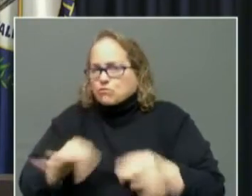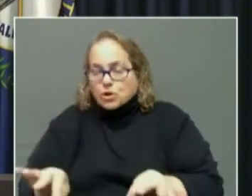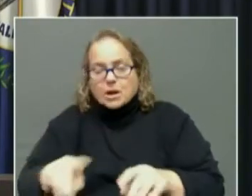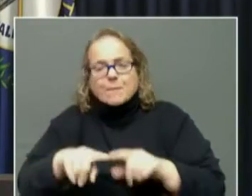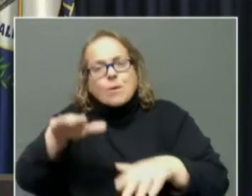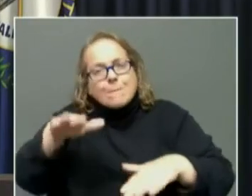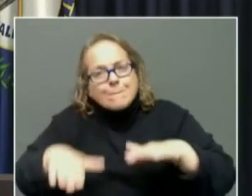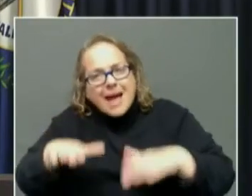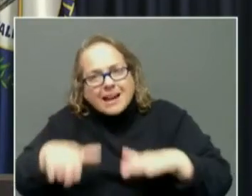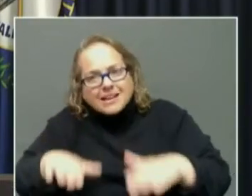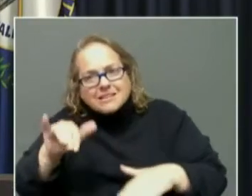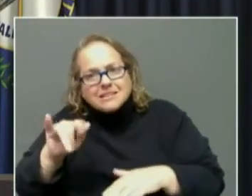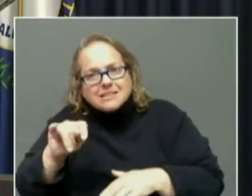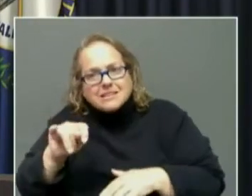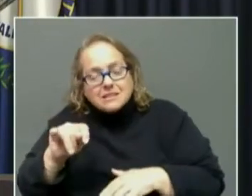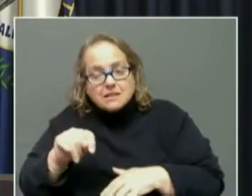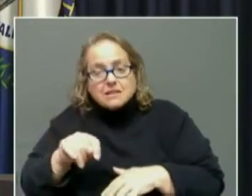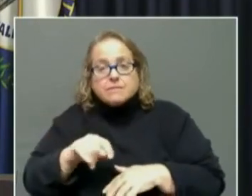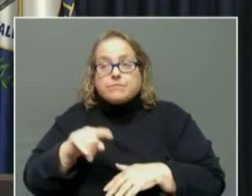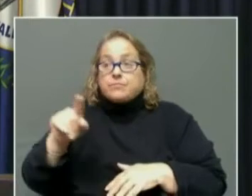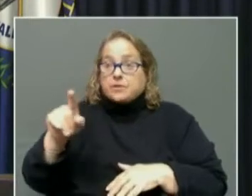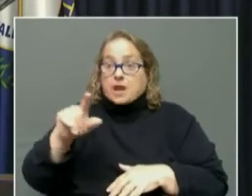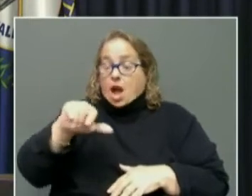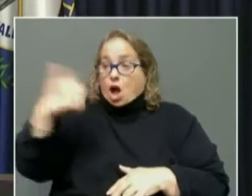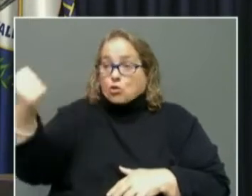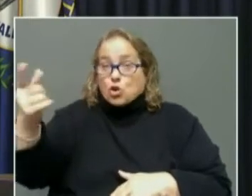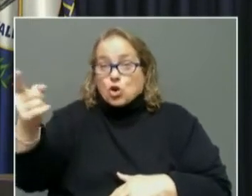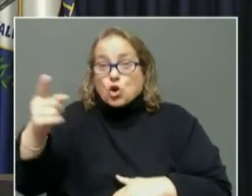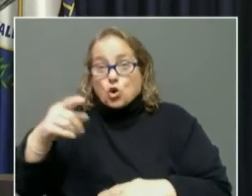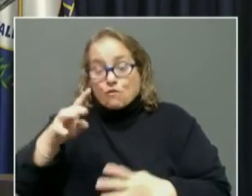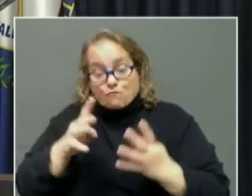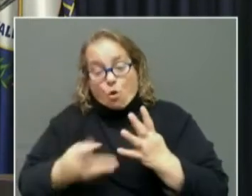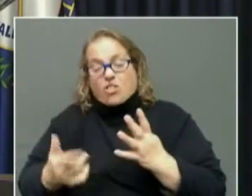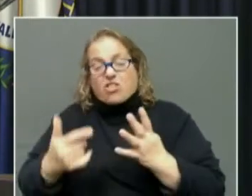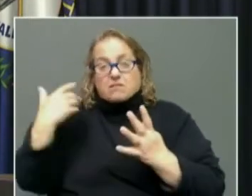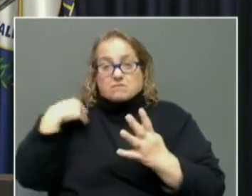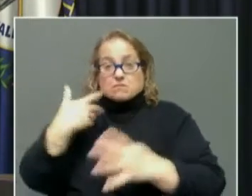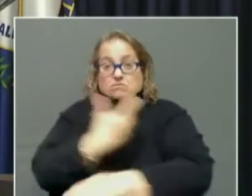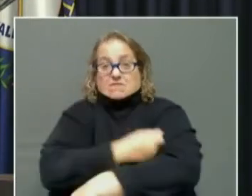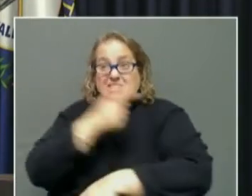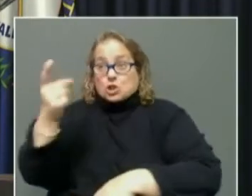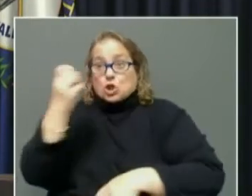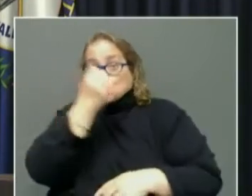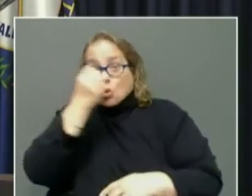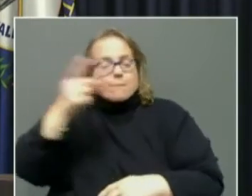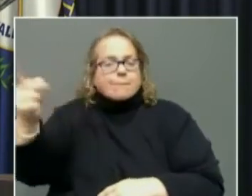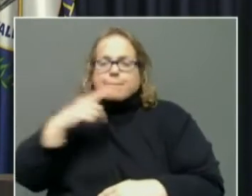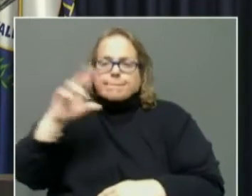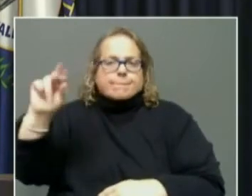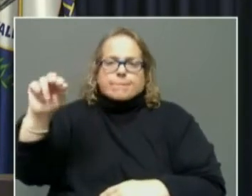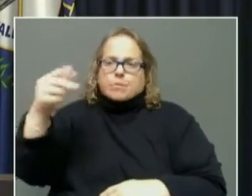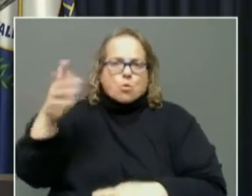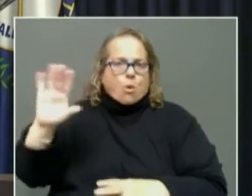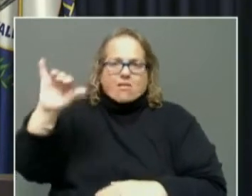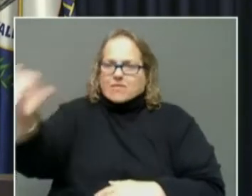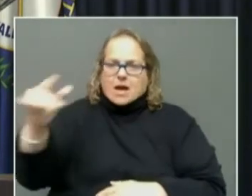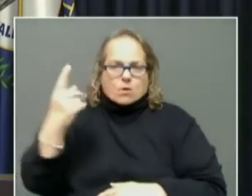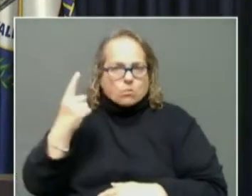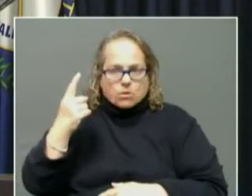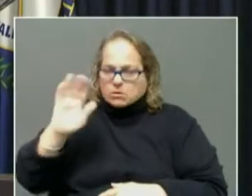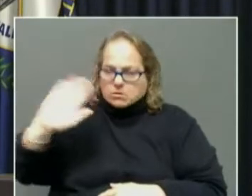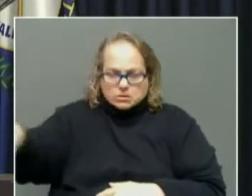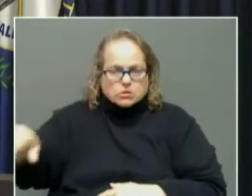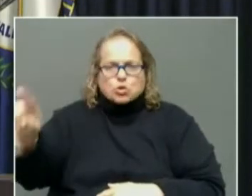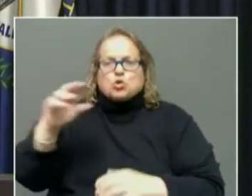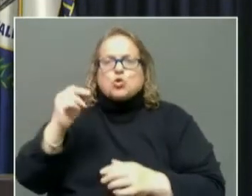AstraZeneca, after extensive analysis, they found that the benefits far, far exceeded any potential risk. But if they can